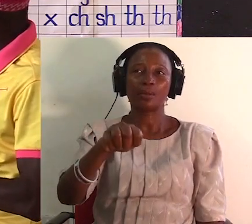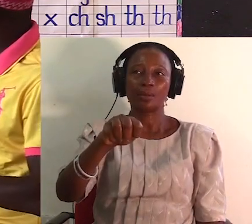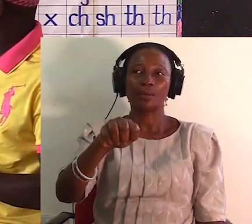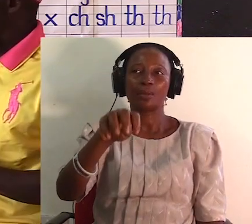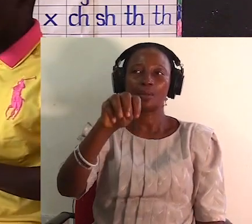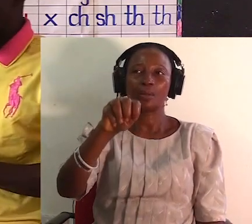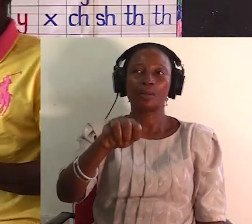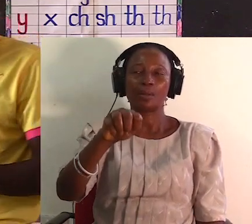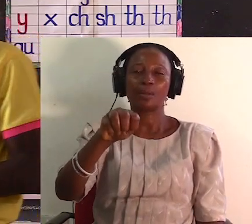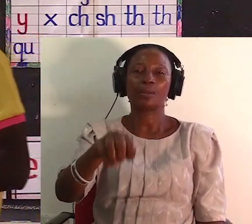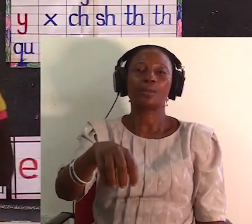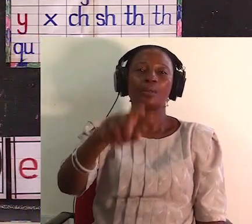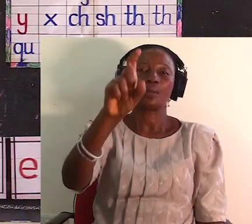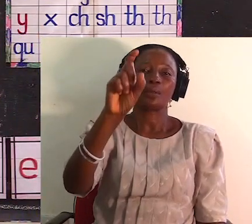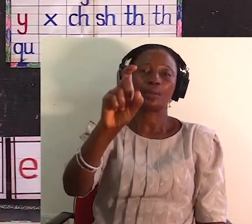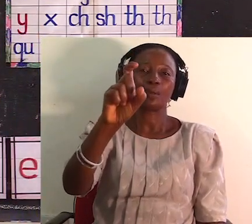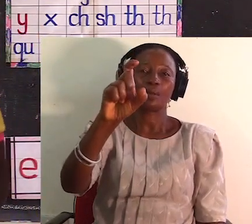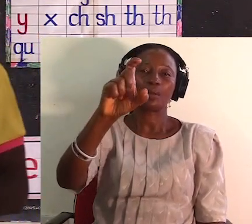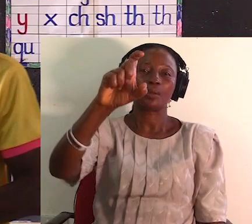as in egg.